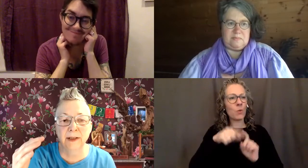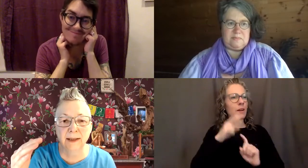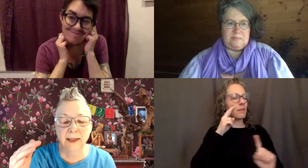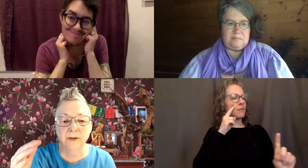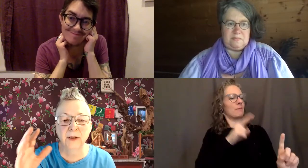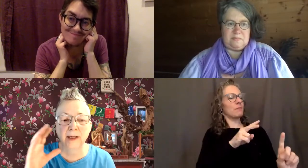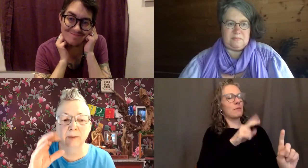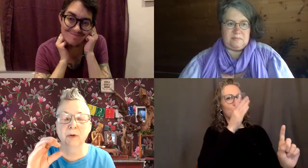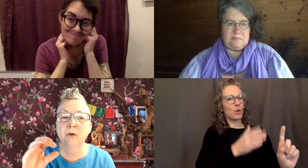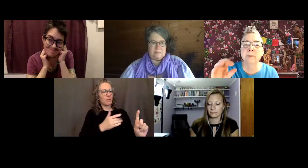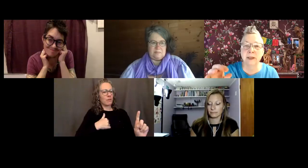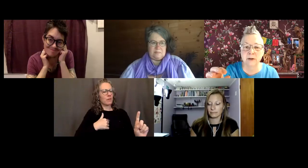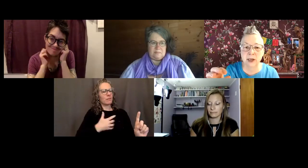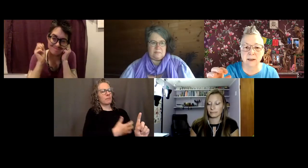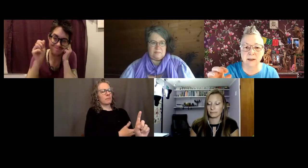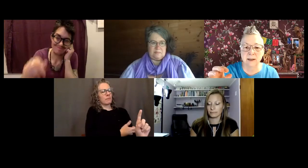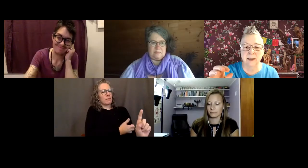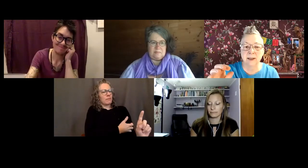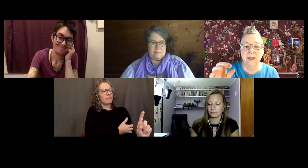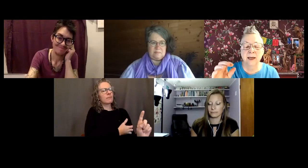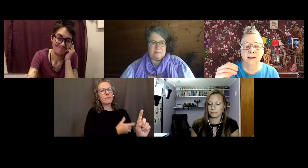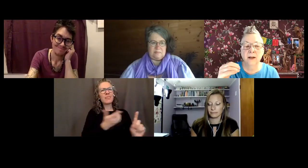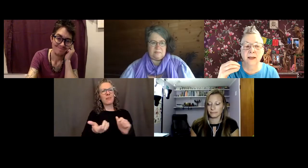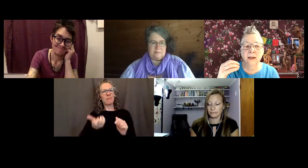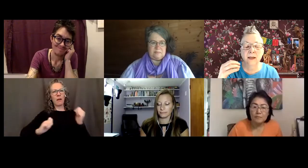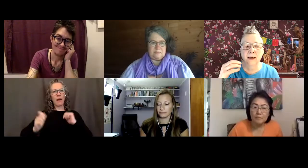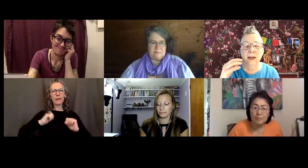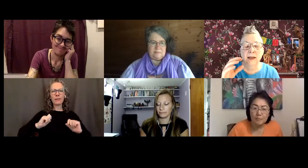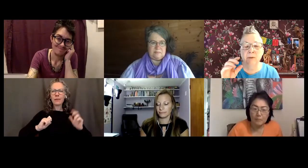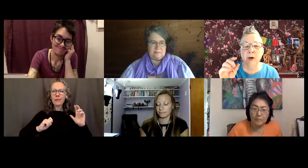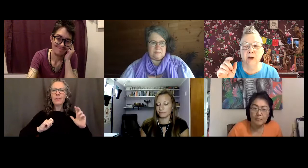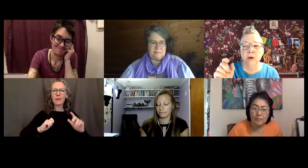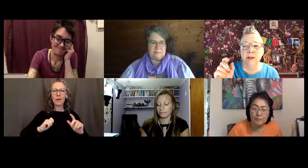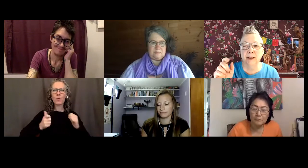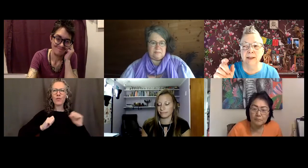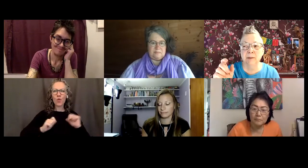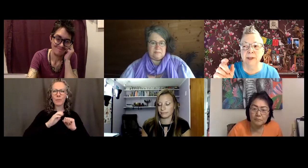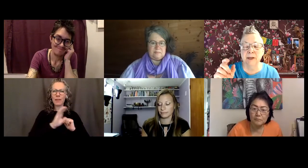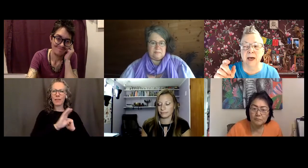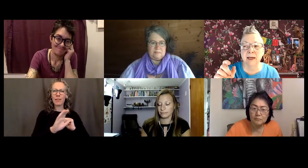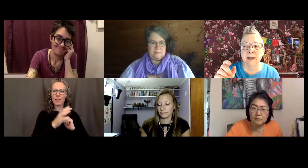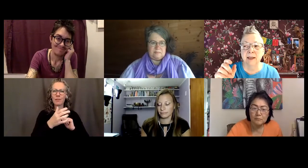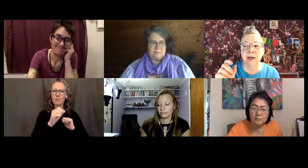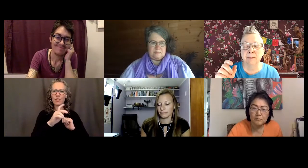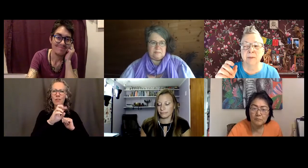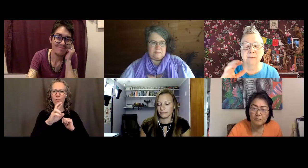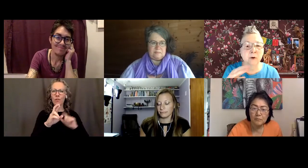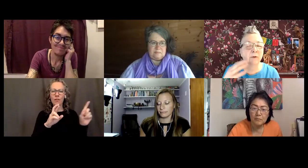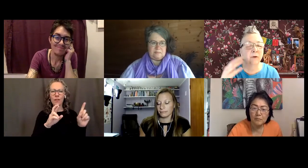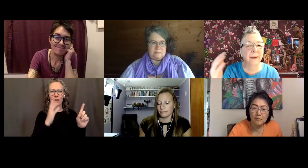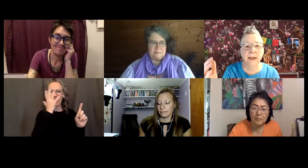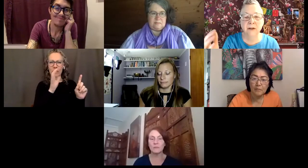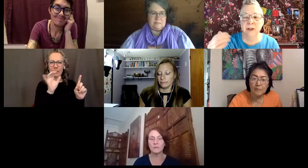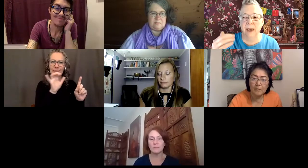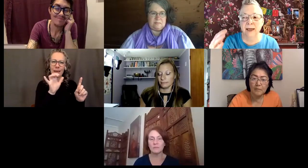eerie sensation that they're performing their gender, and like, and where it looks a little bit like